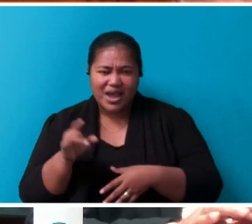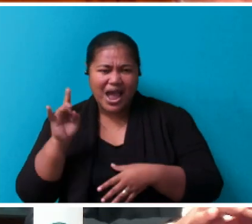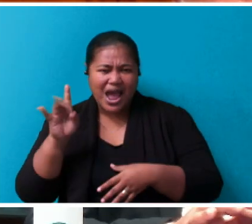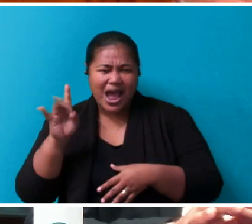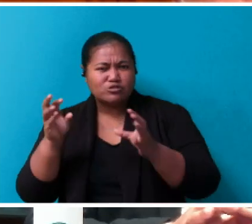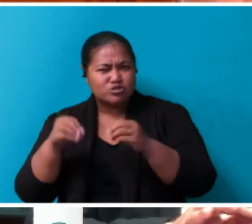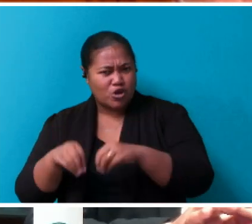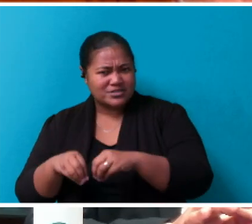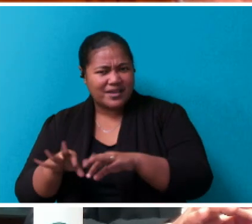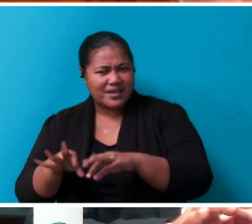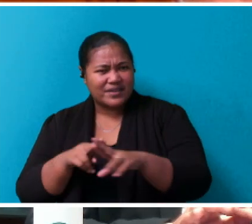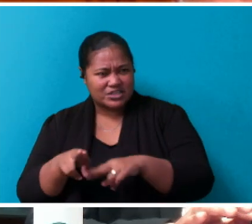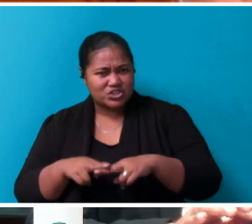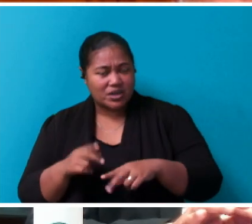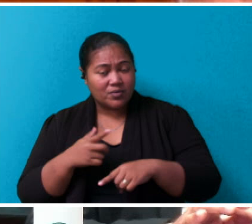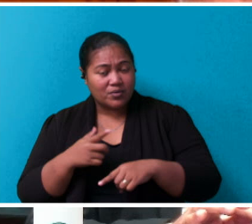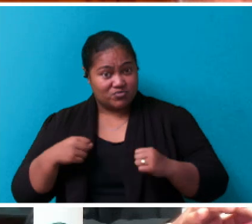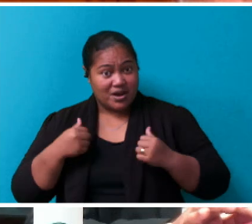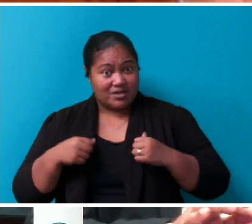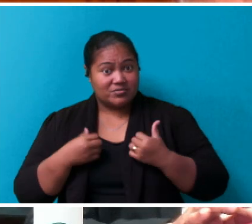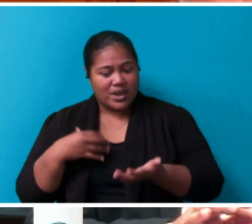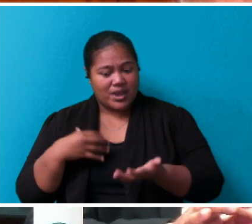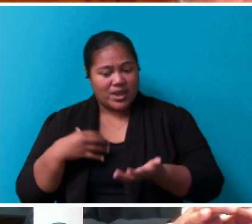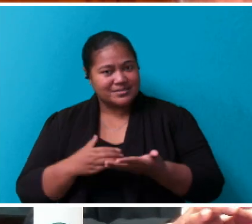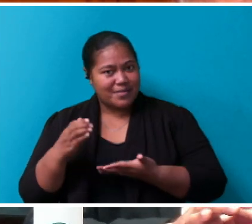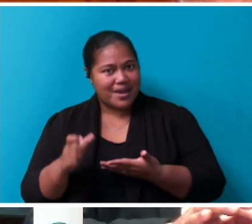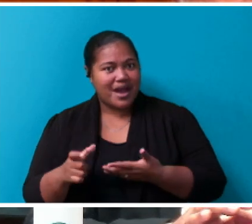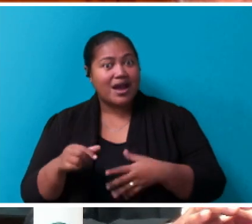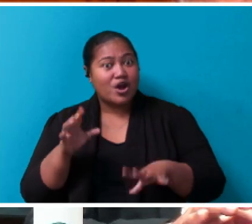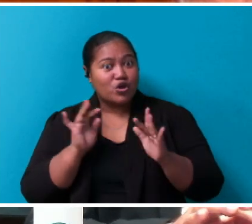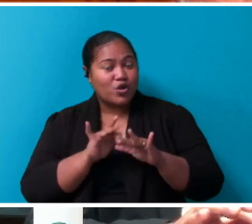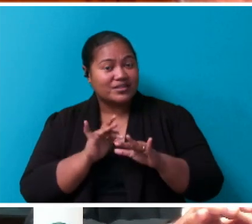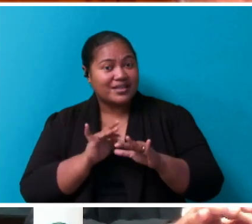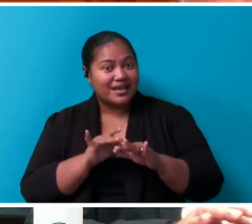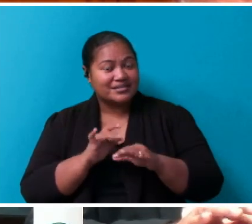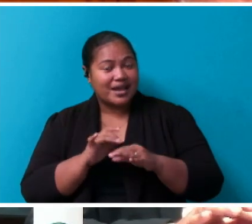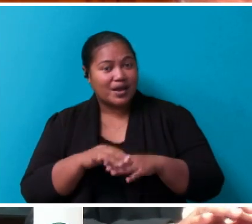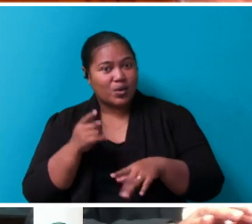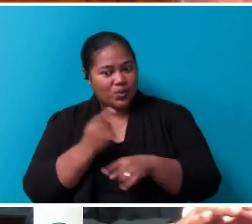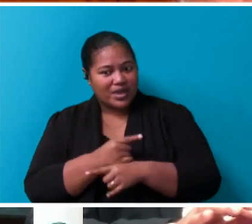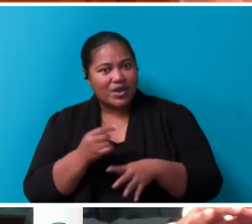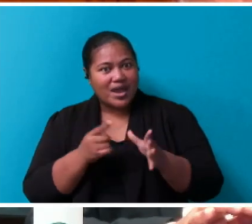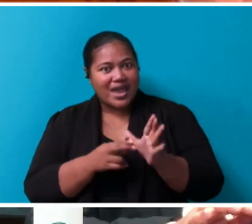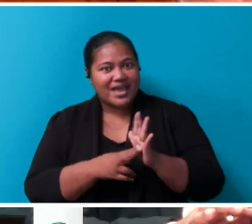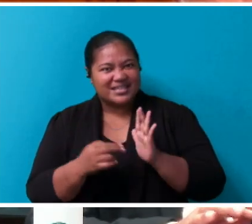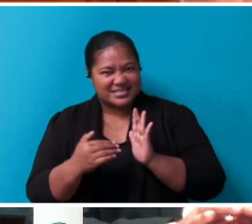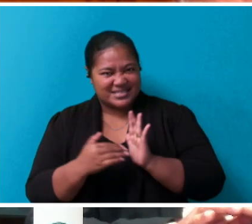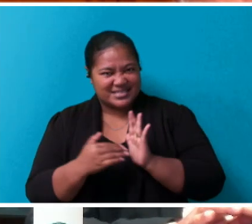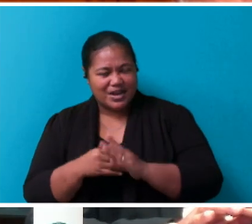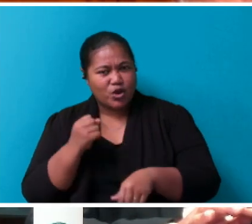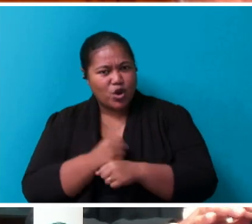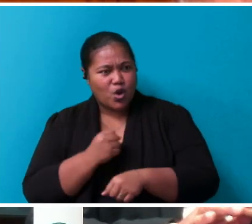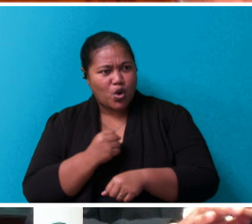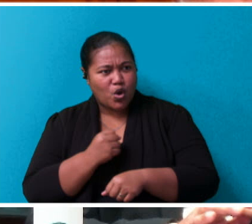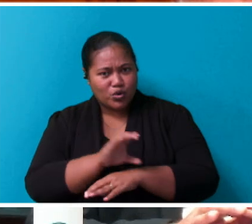featured at the Customer Contact Week, ANZ, on the Gold Coast. We have supported the Textile,